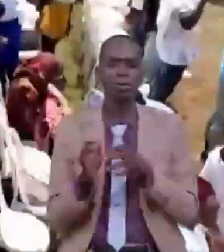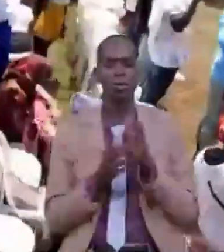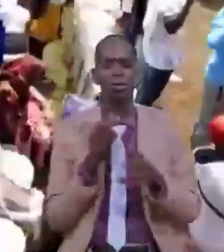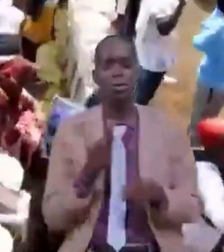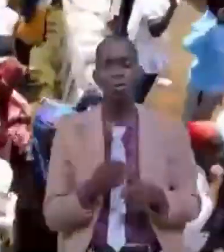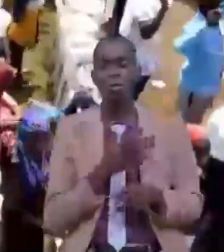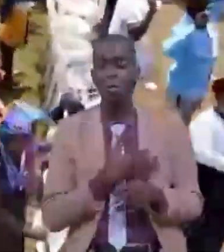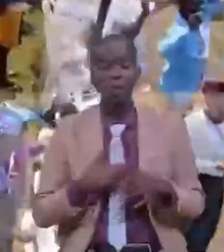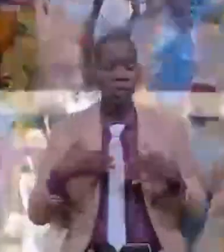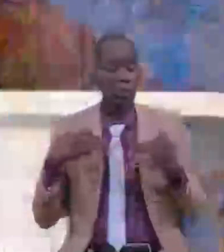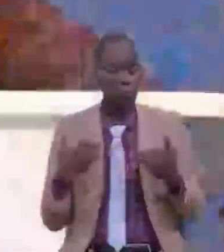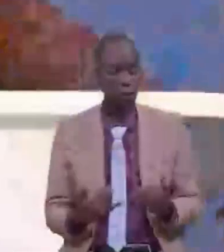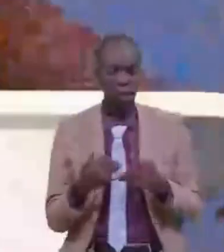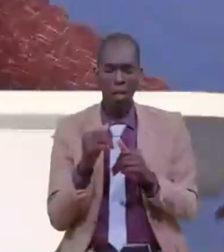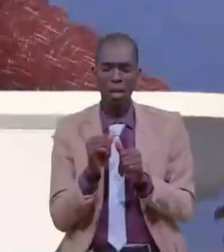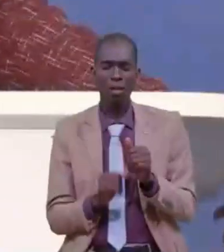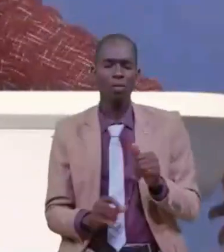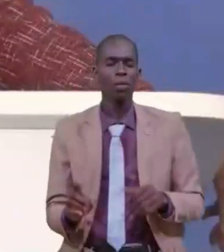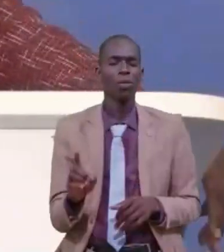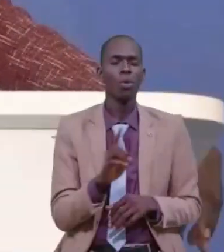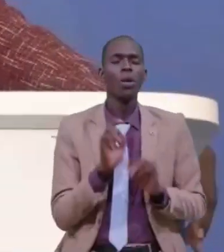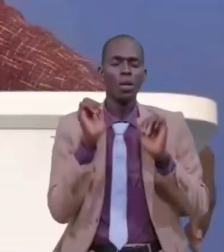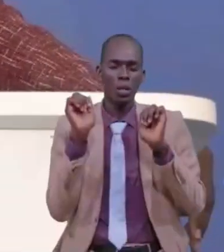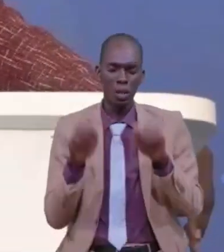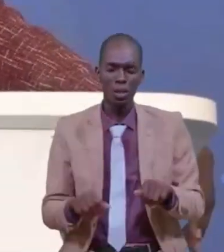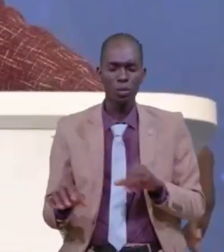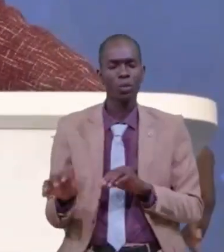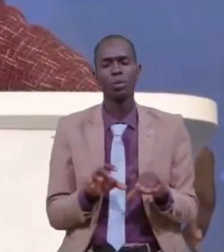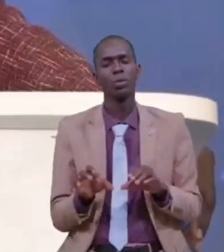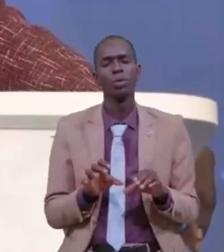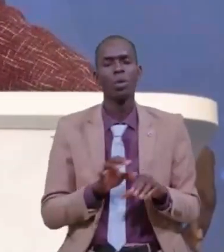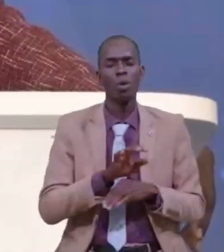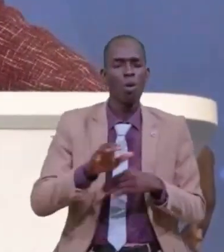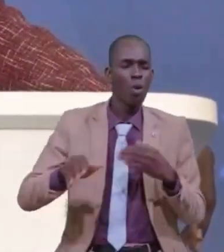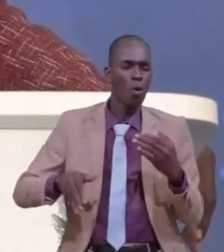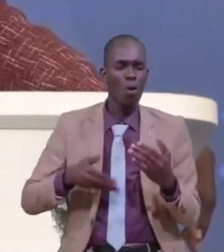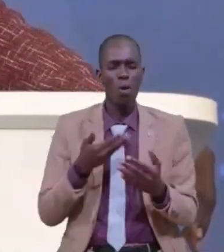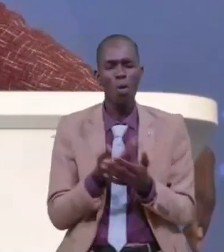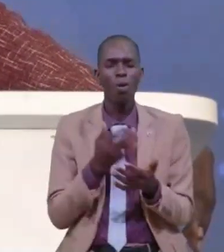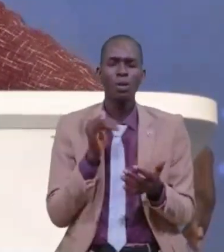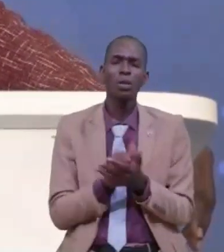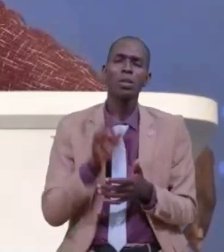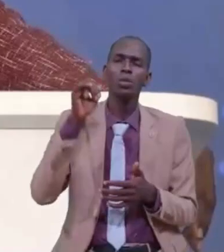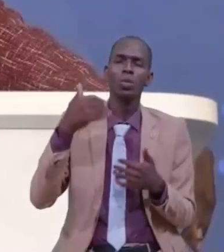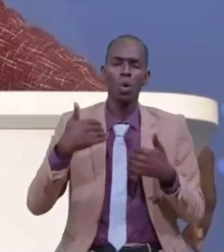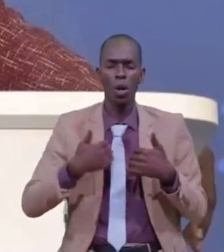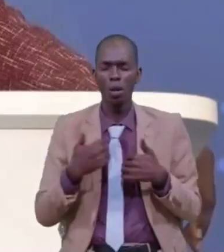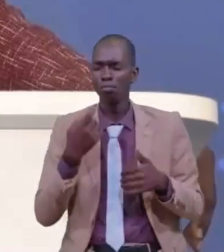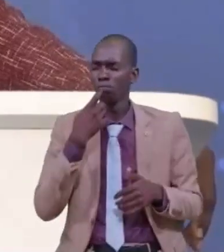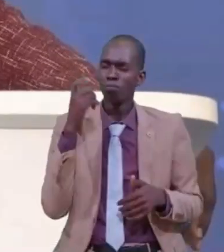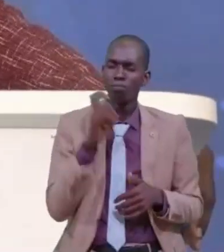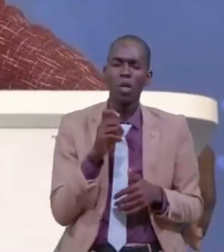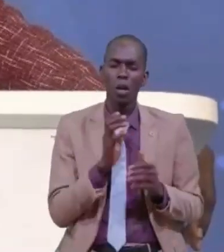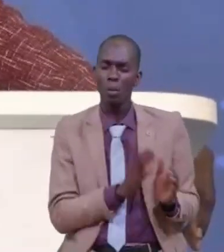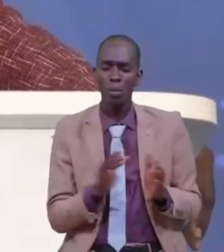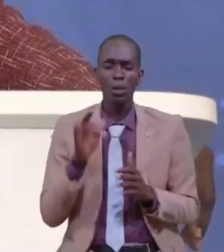now everyone can do all that you have ordained they will do. Amen.